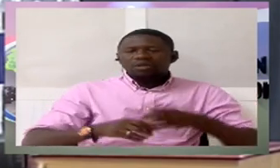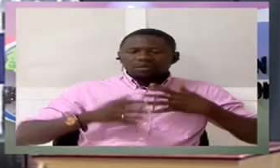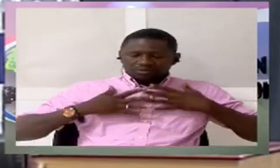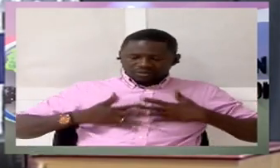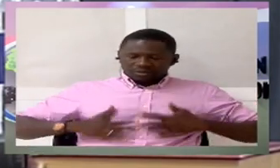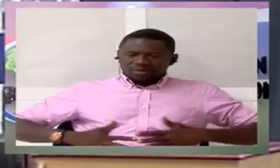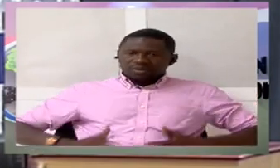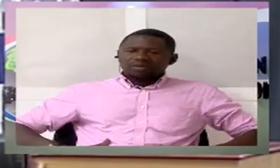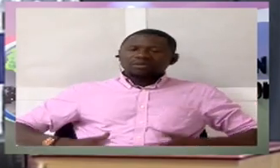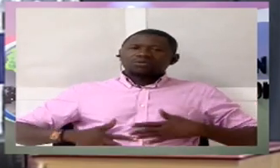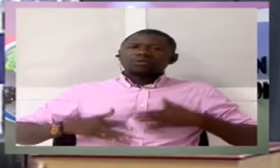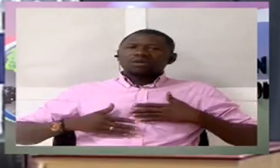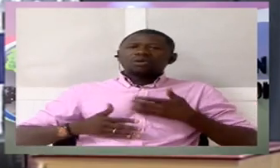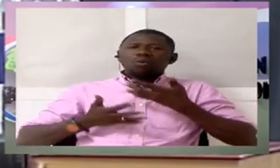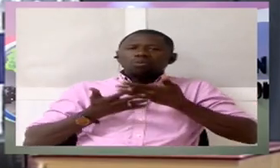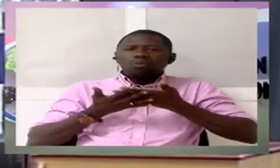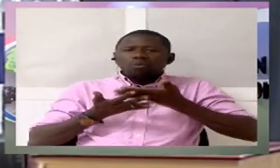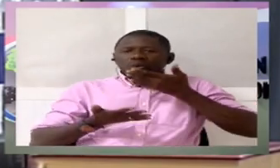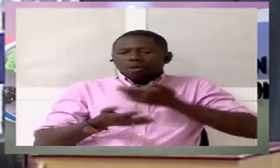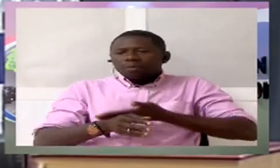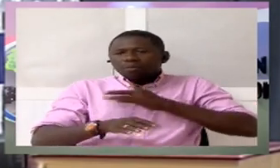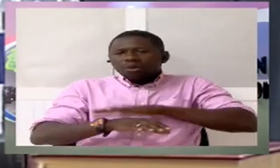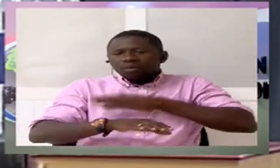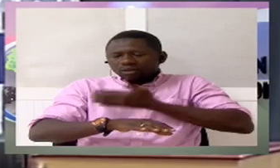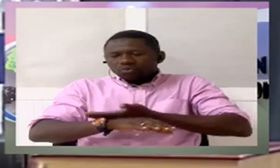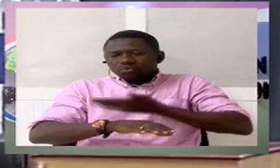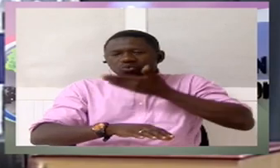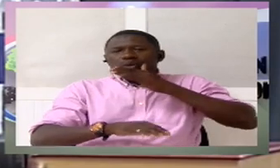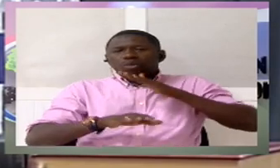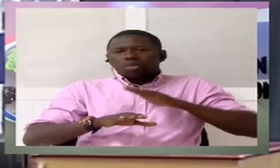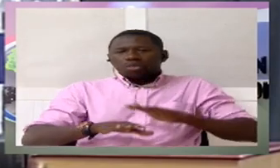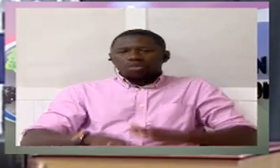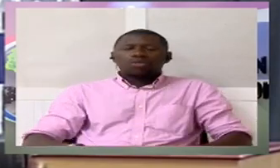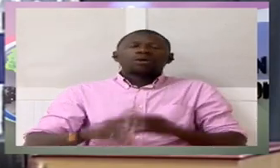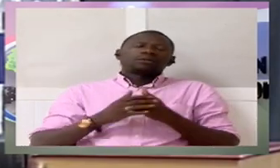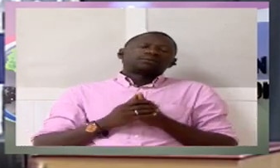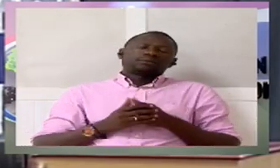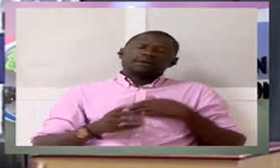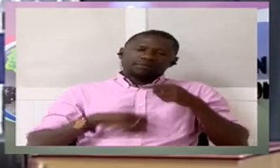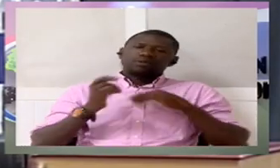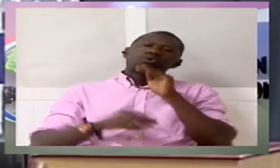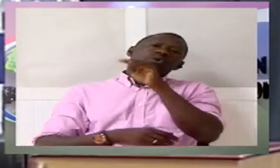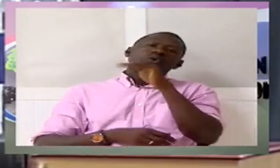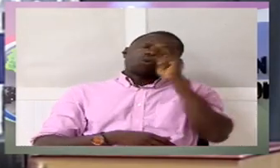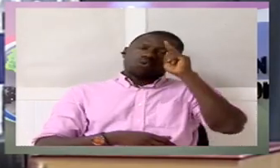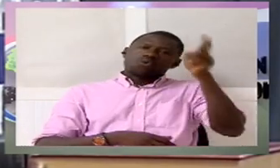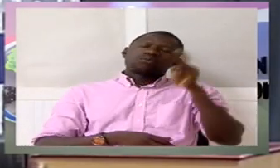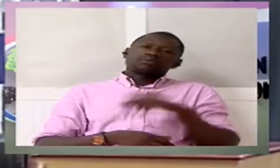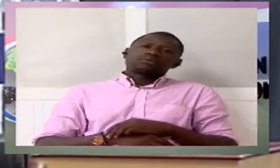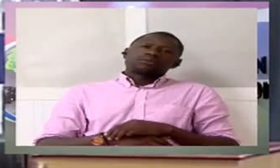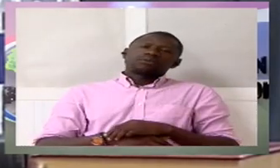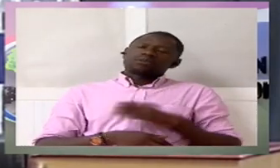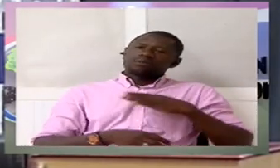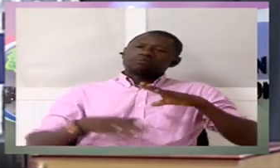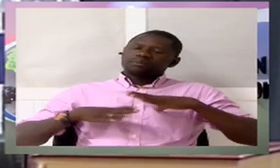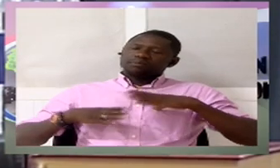And I laid it on his body and I cooled down his temperature. Not a swoke on a call. I called back home.